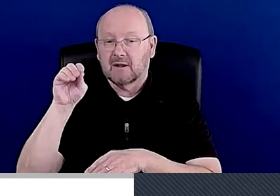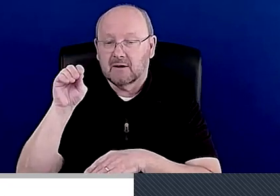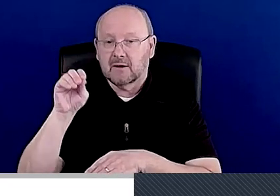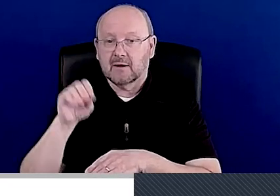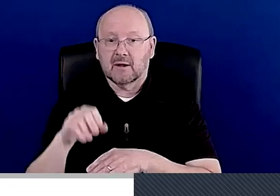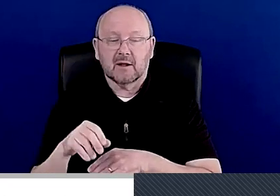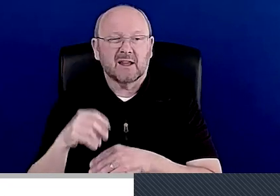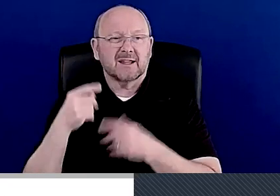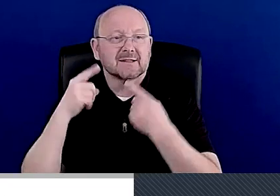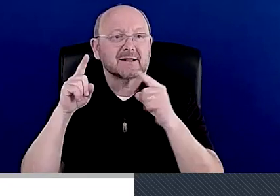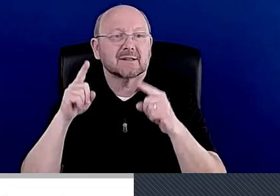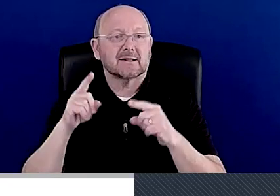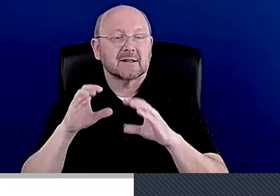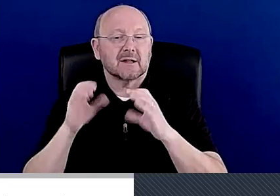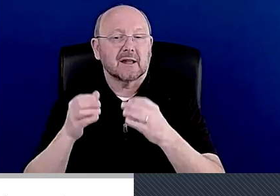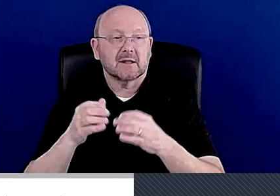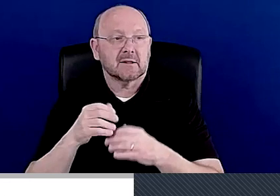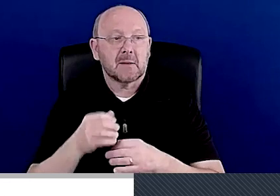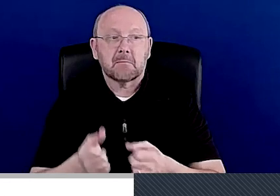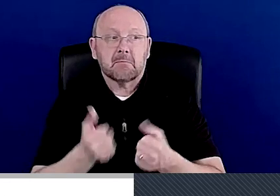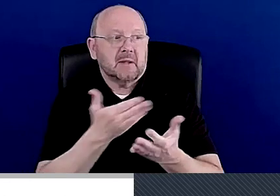don't know how to do college.